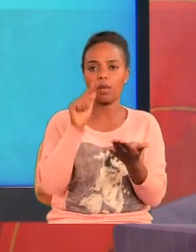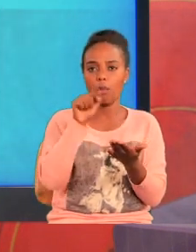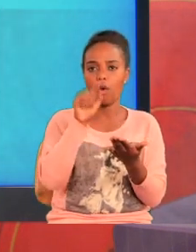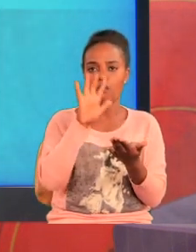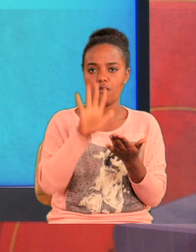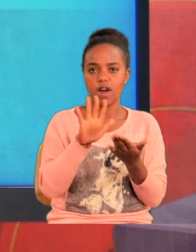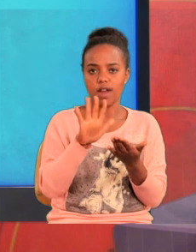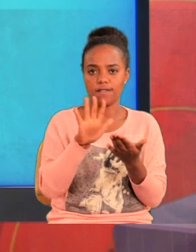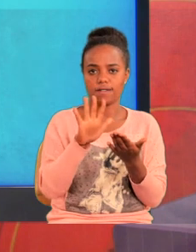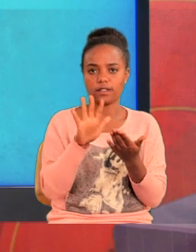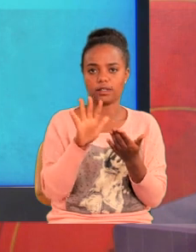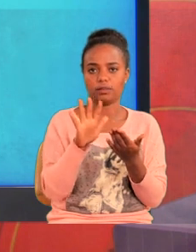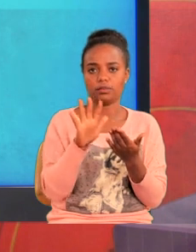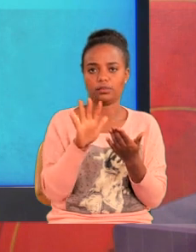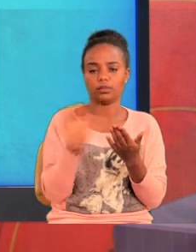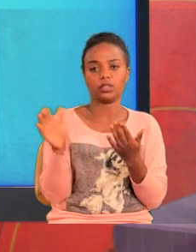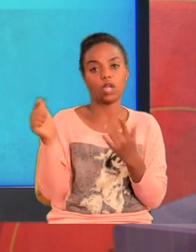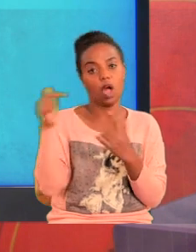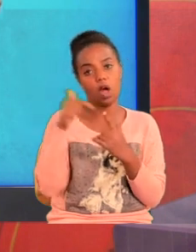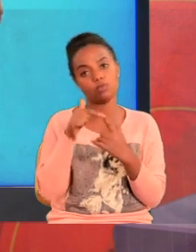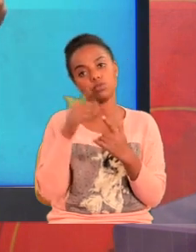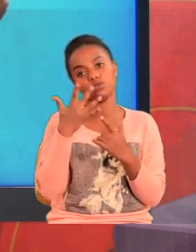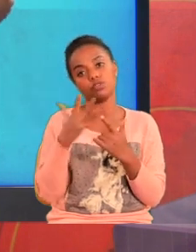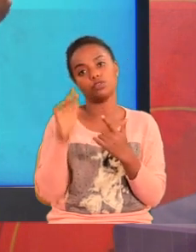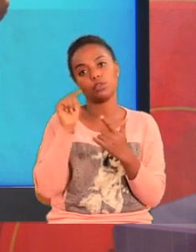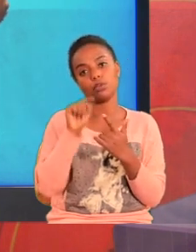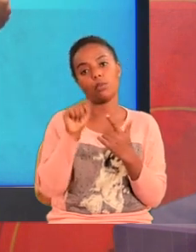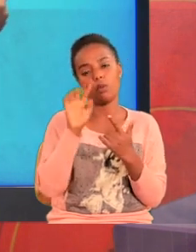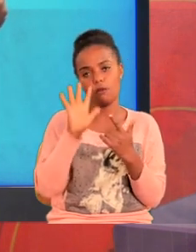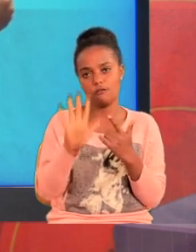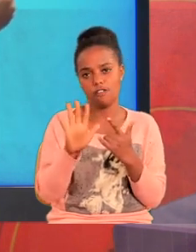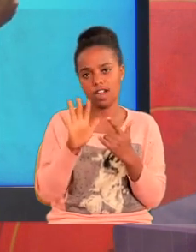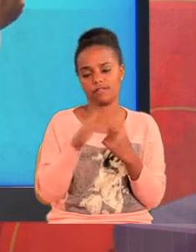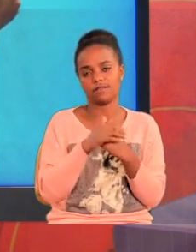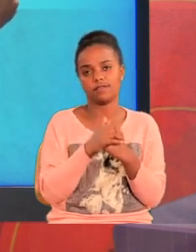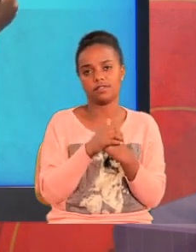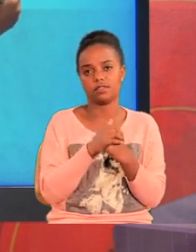10.5 up to 15.5.